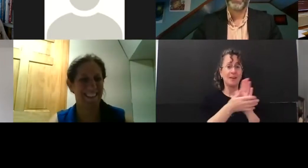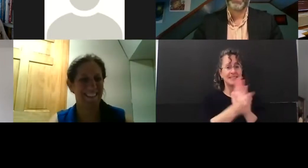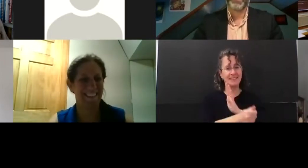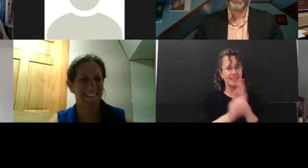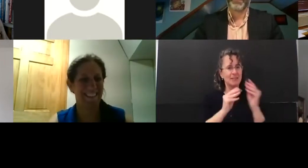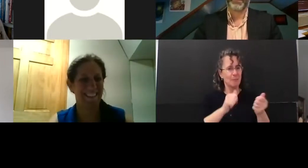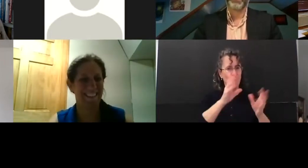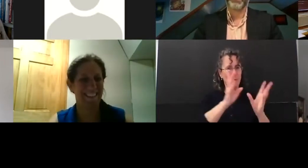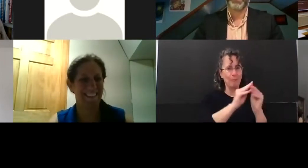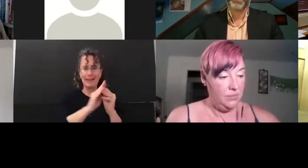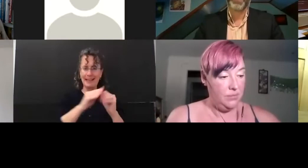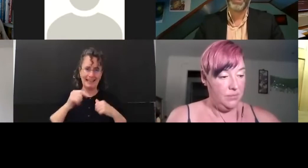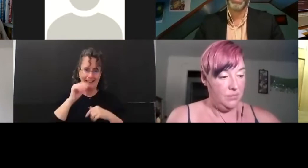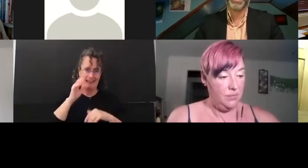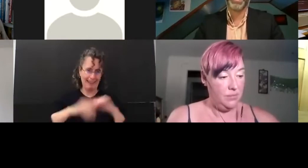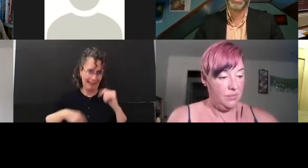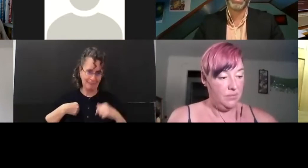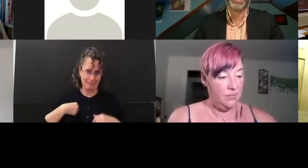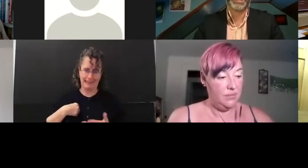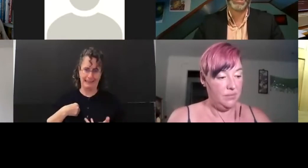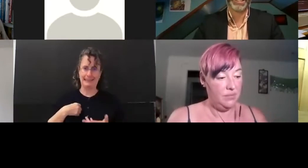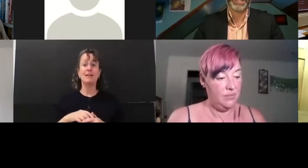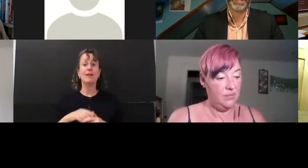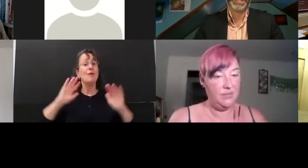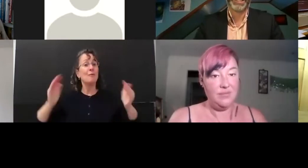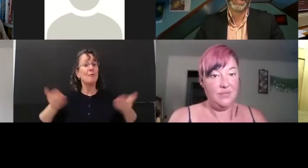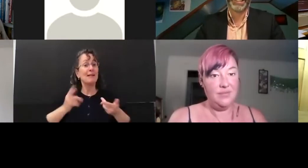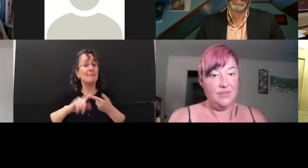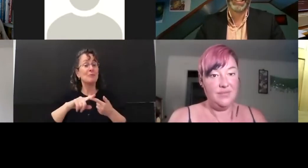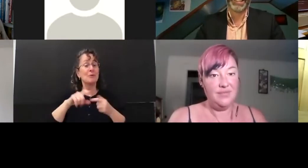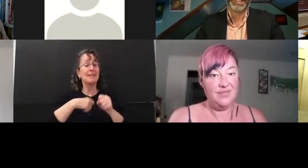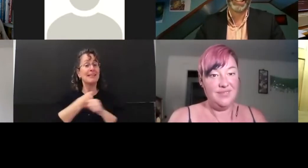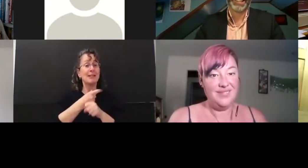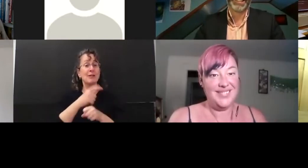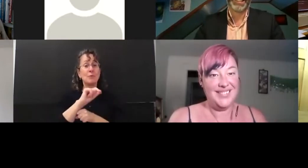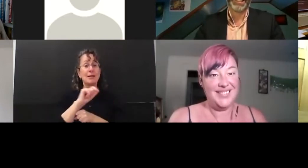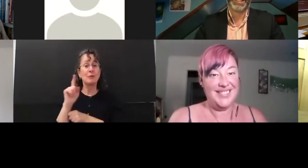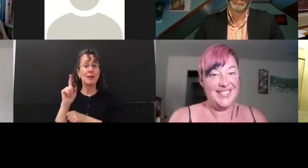to 2020, everyone, with the band break we had.